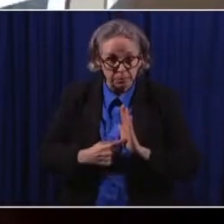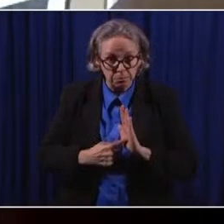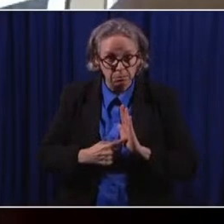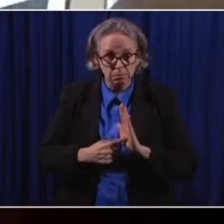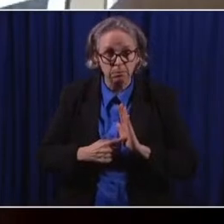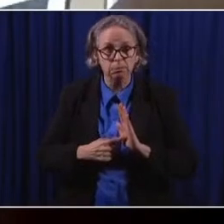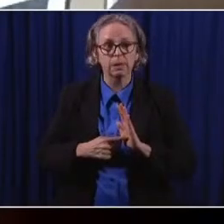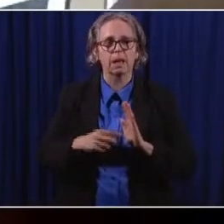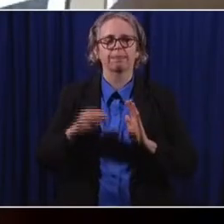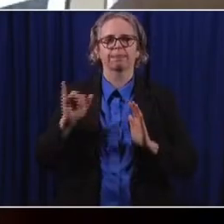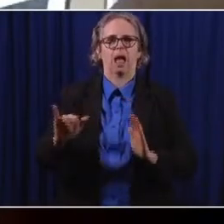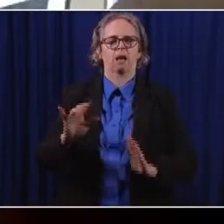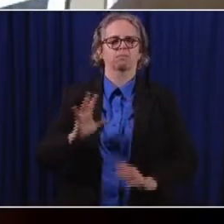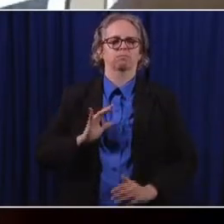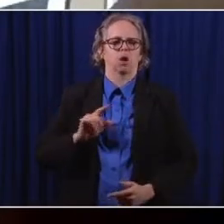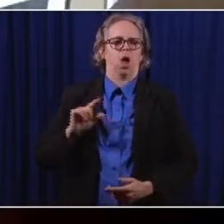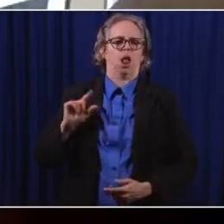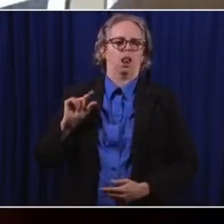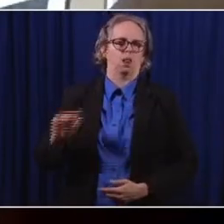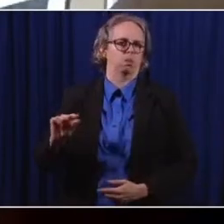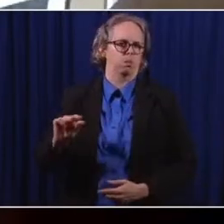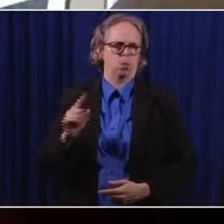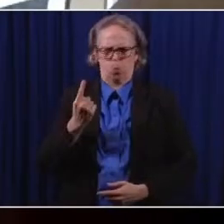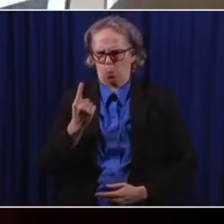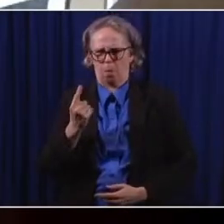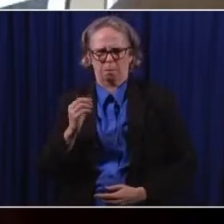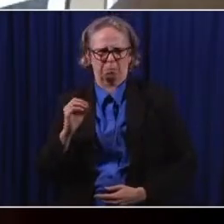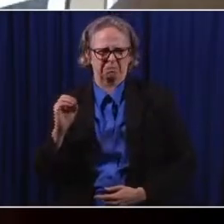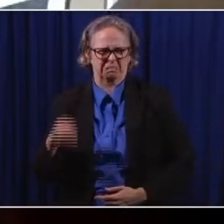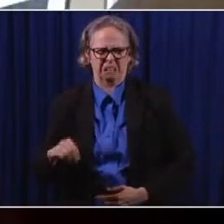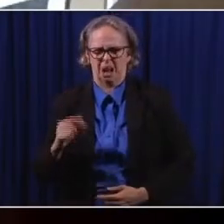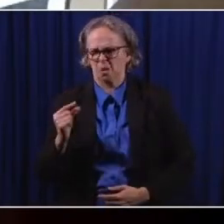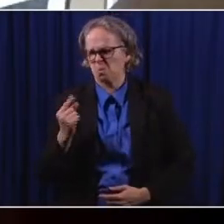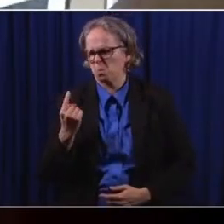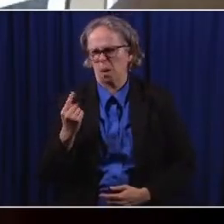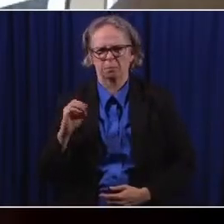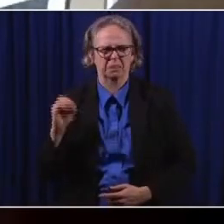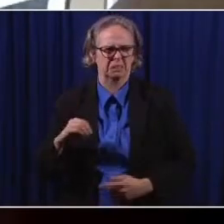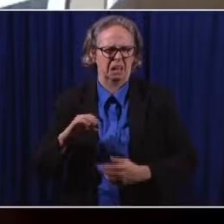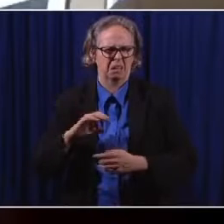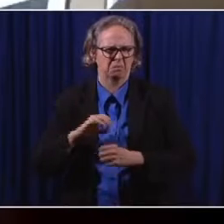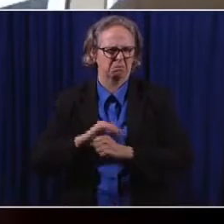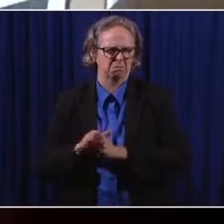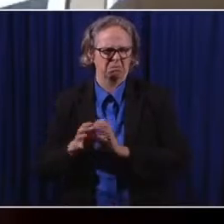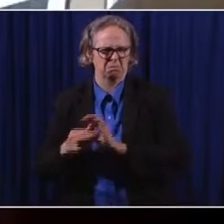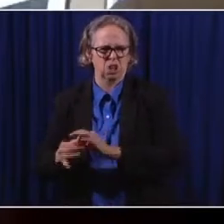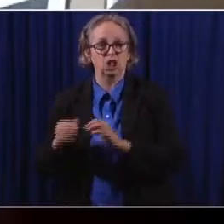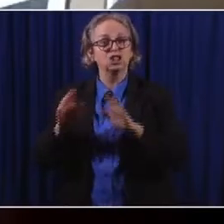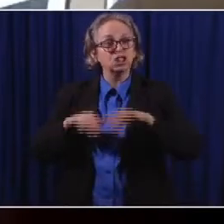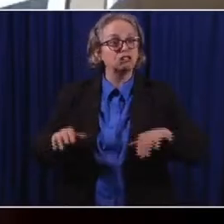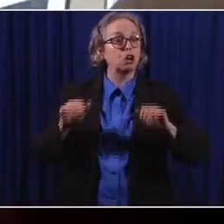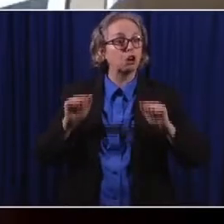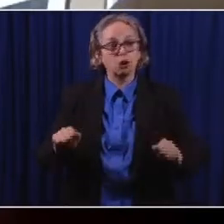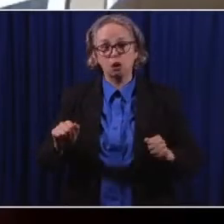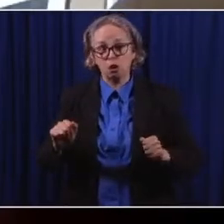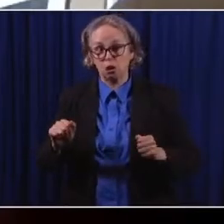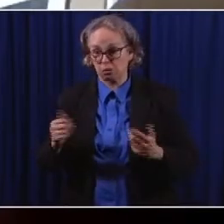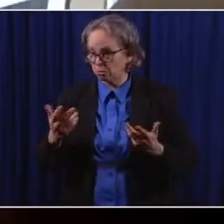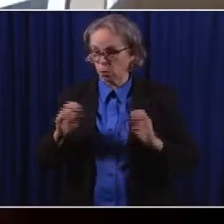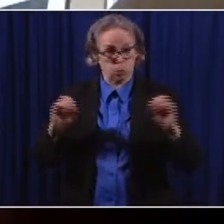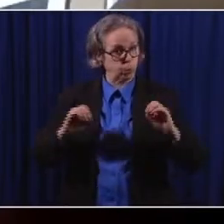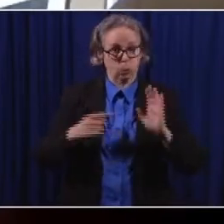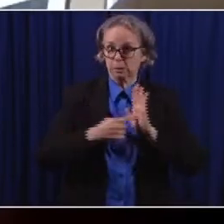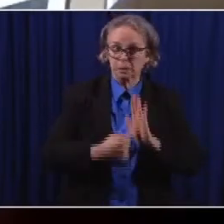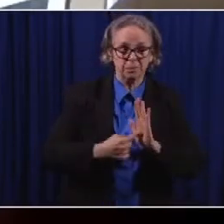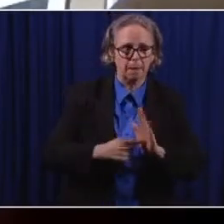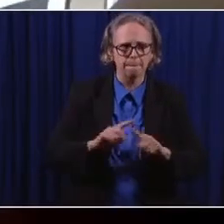1%. And so even though we know that children can be asymptomatic with COVID, the overwhelming majority of children who are walking around without